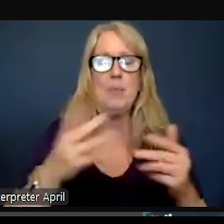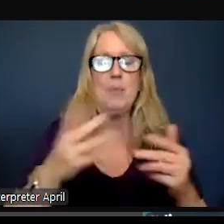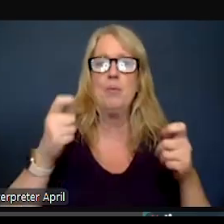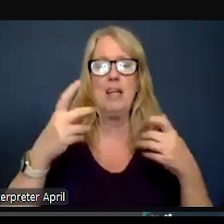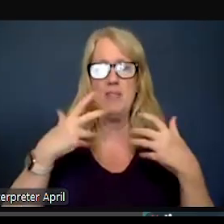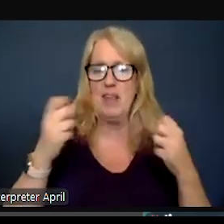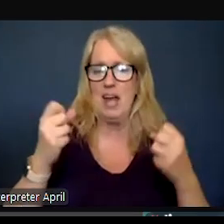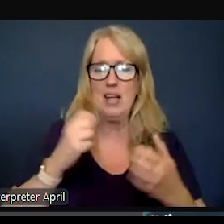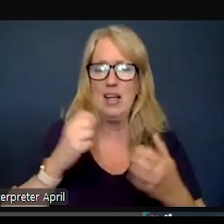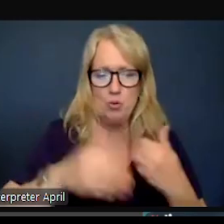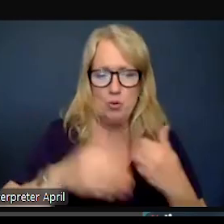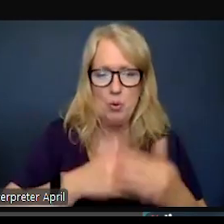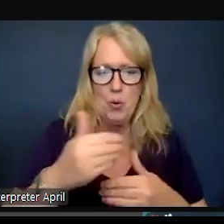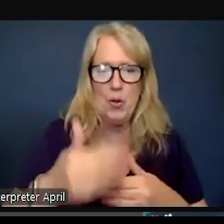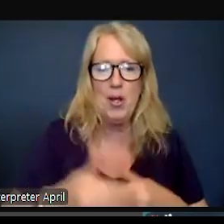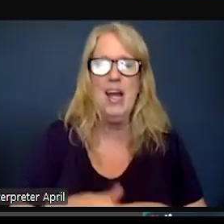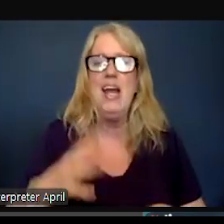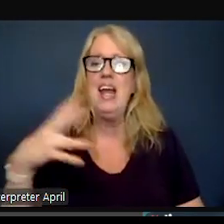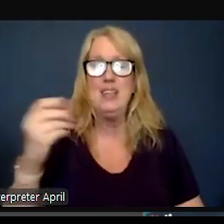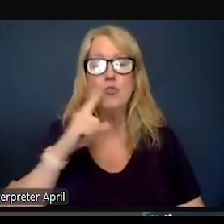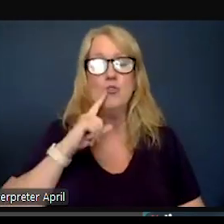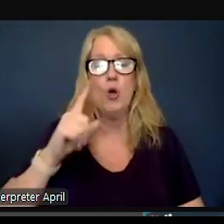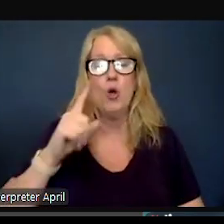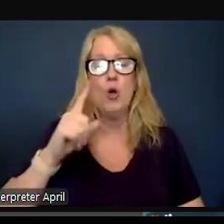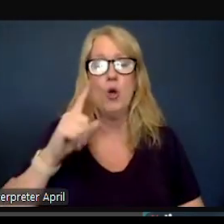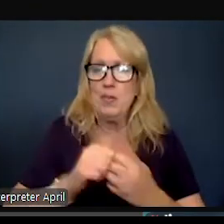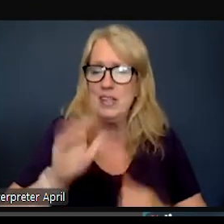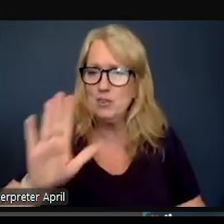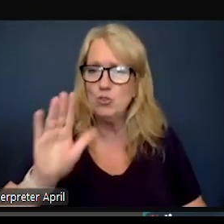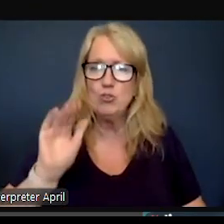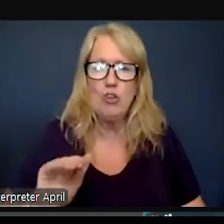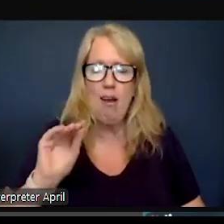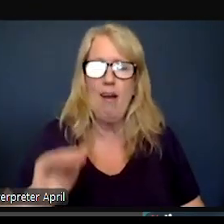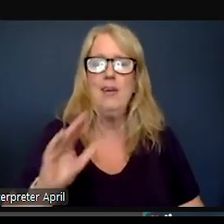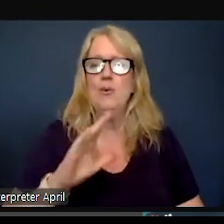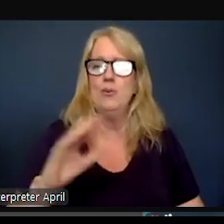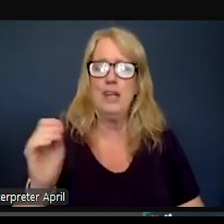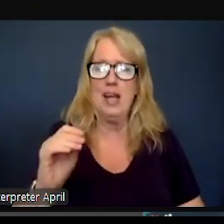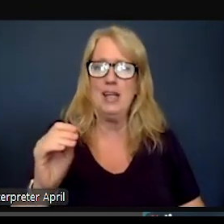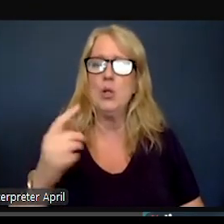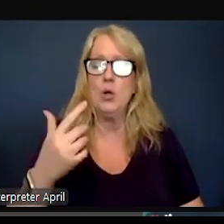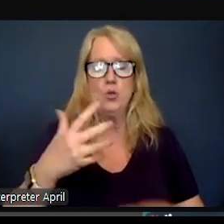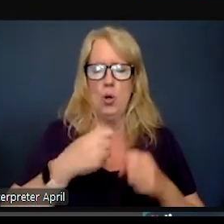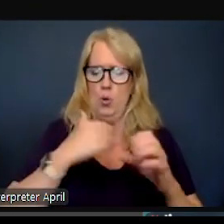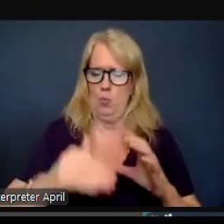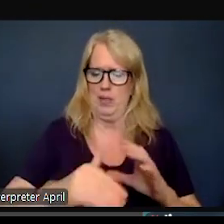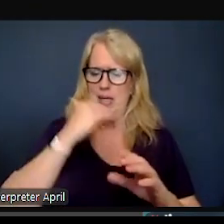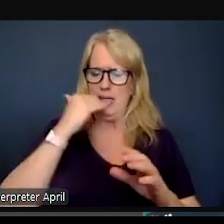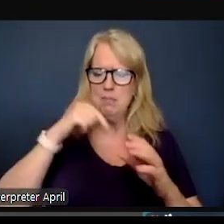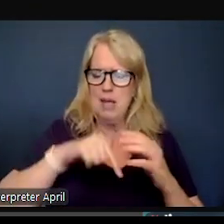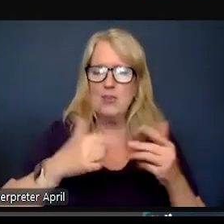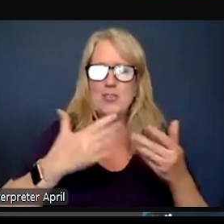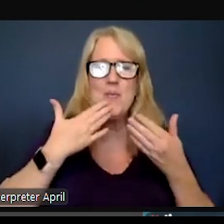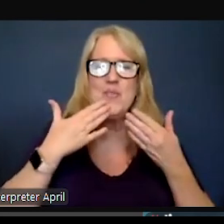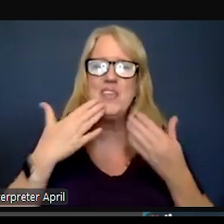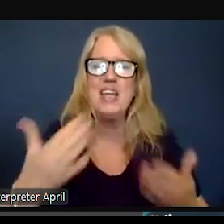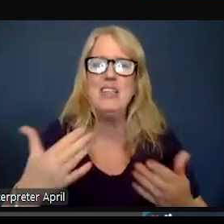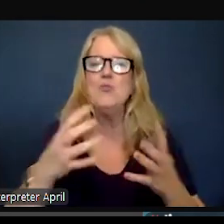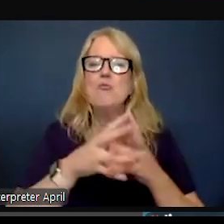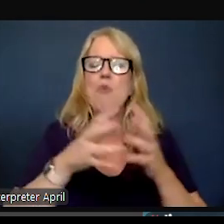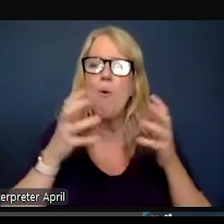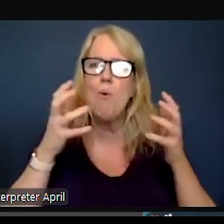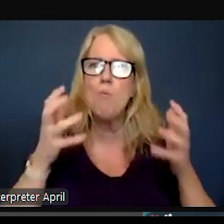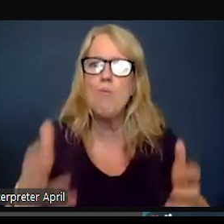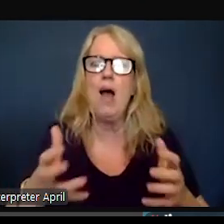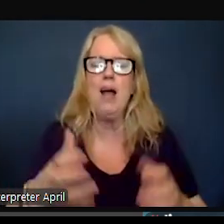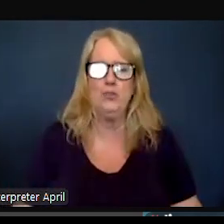point and struggling with his child. And so we got an email, which was just like, thank you so much.